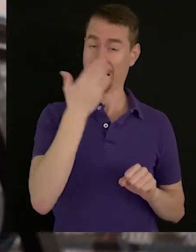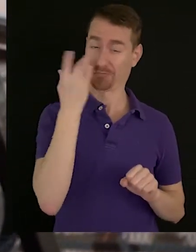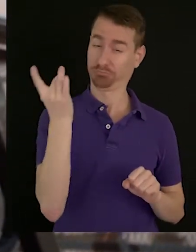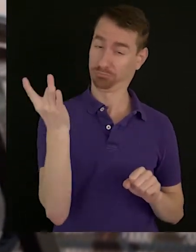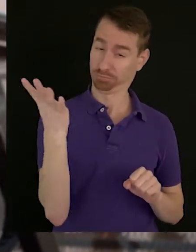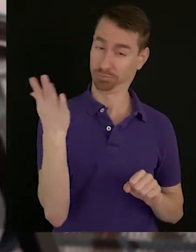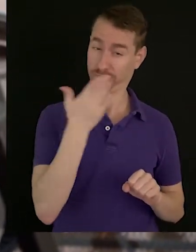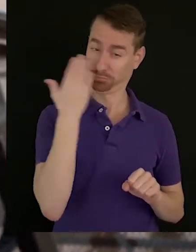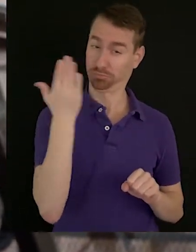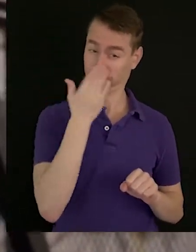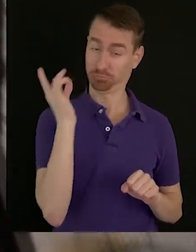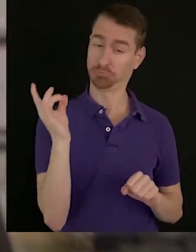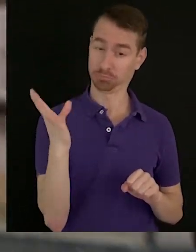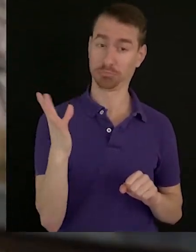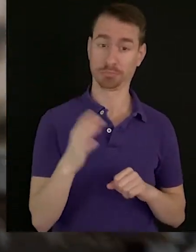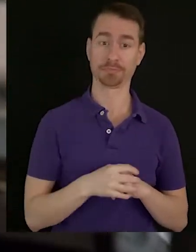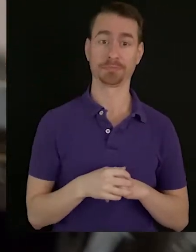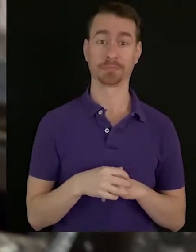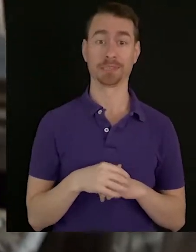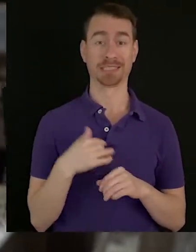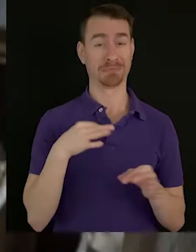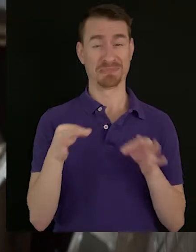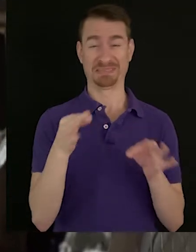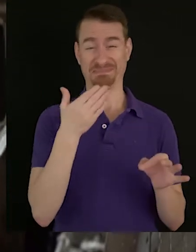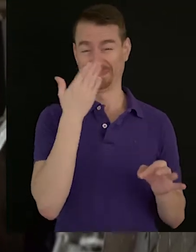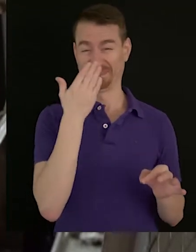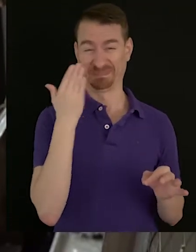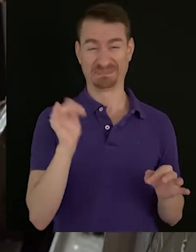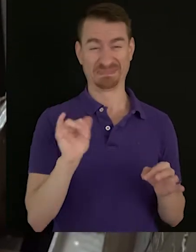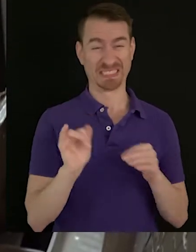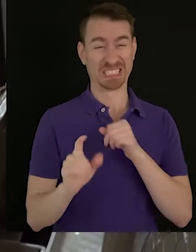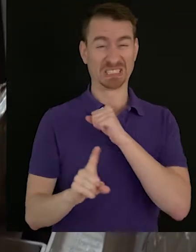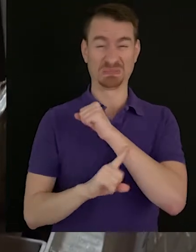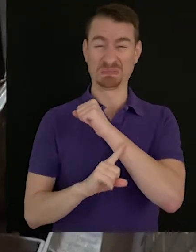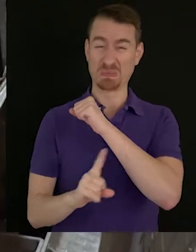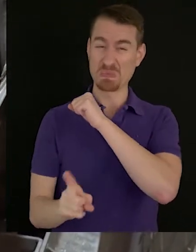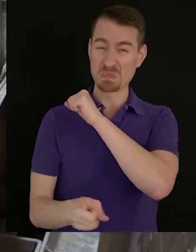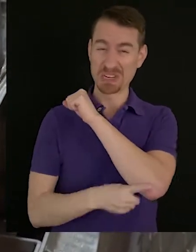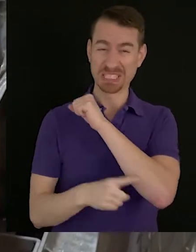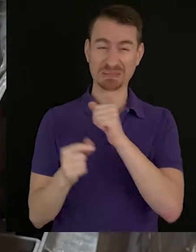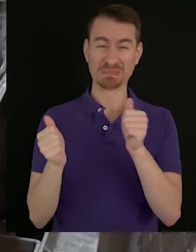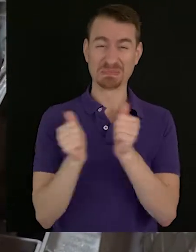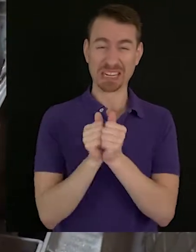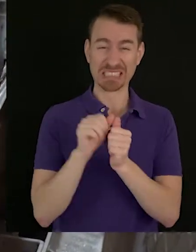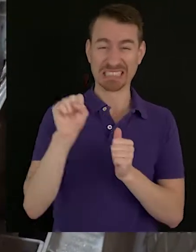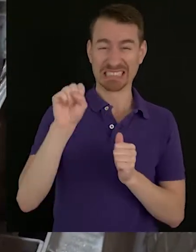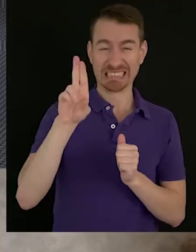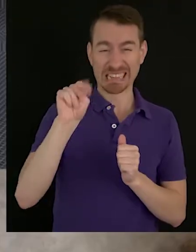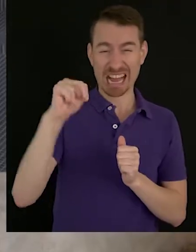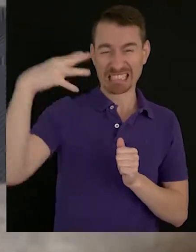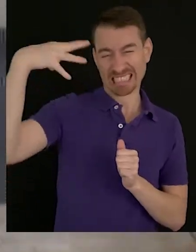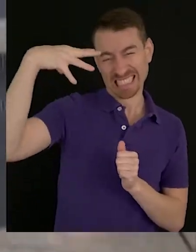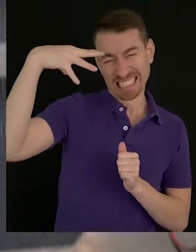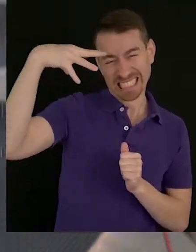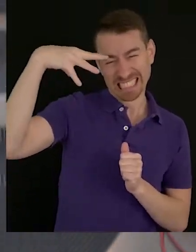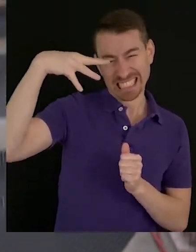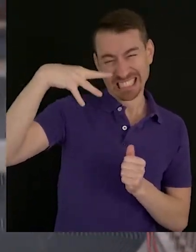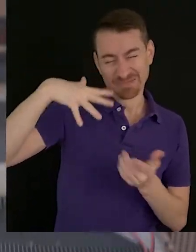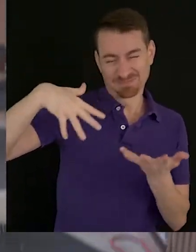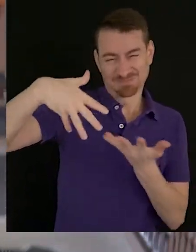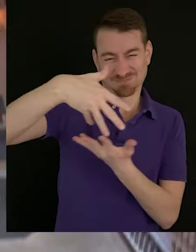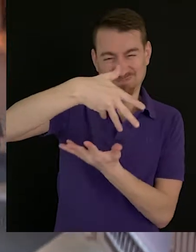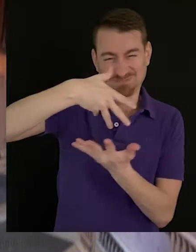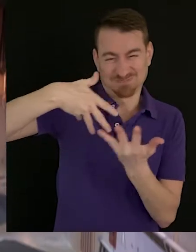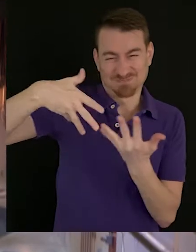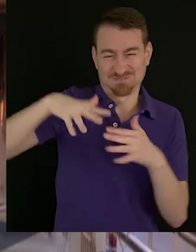it really smells in here. If I had to describe it, I'd say it smells like a garbage dumpster on a hot summer day